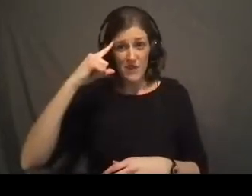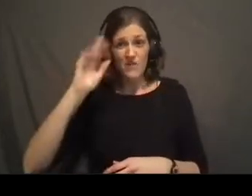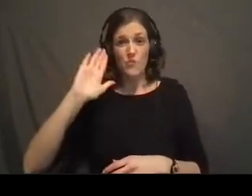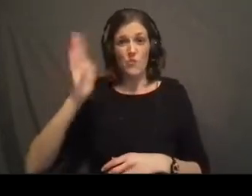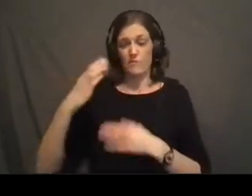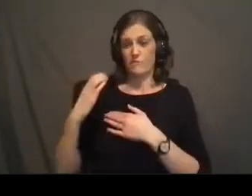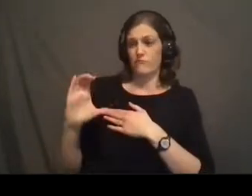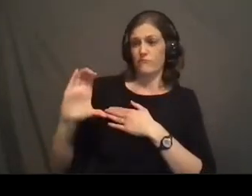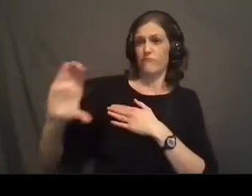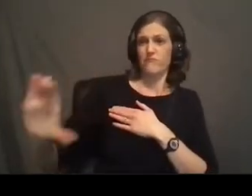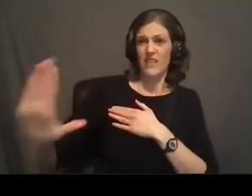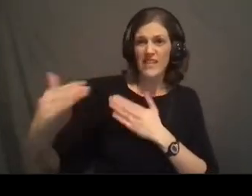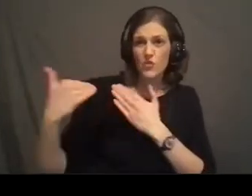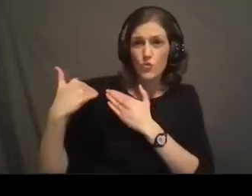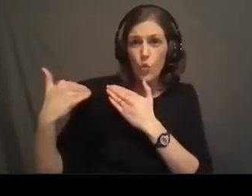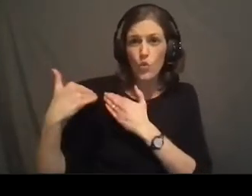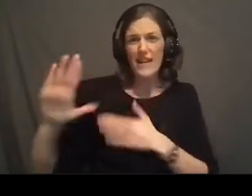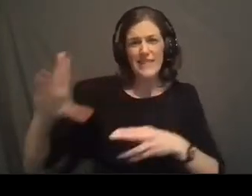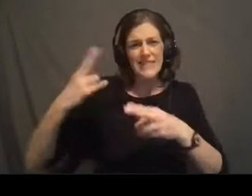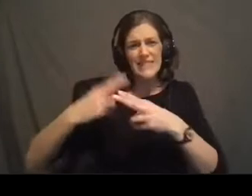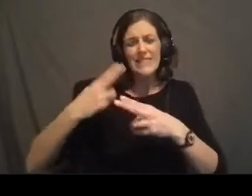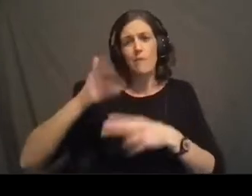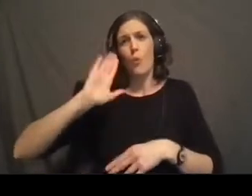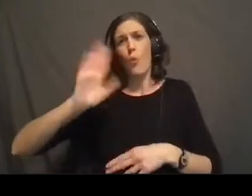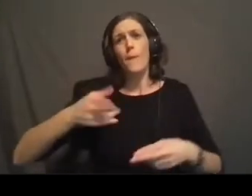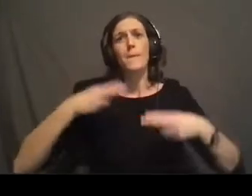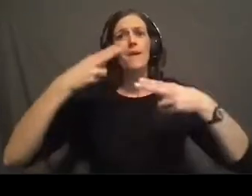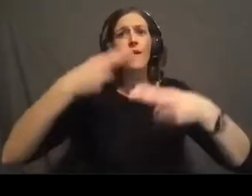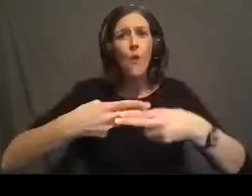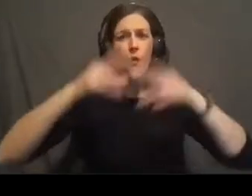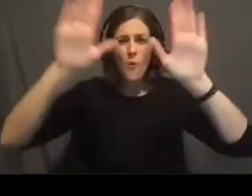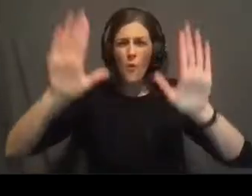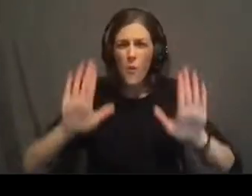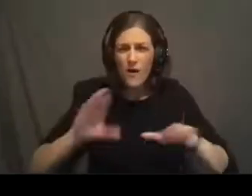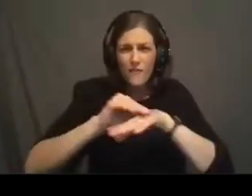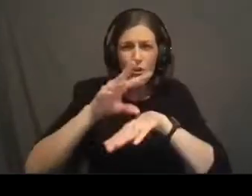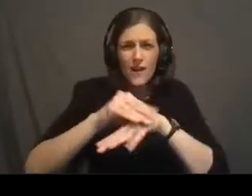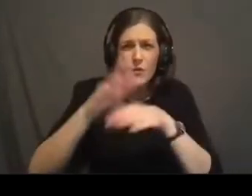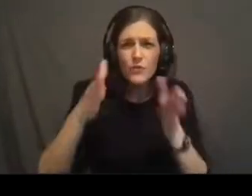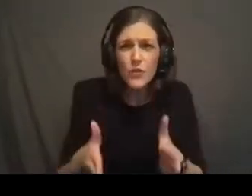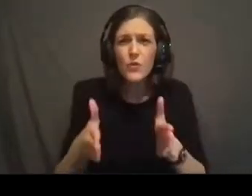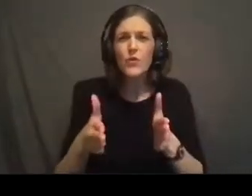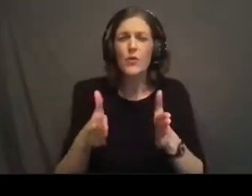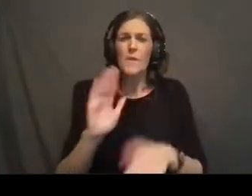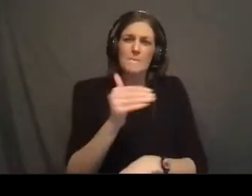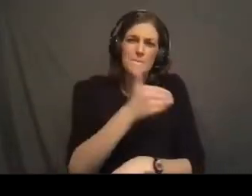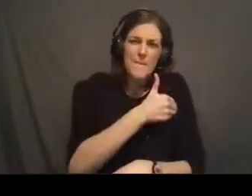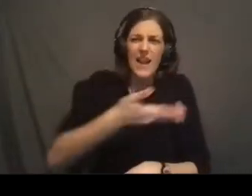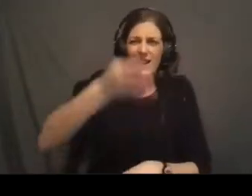be upon his shoulder, and his name shall be called Wonderful Counselor, Mighty